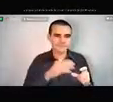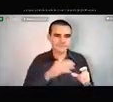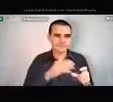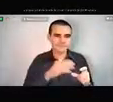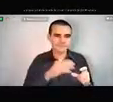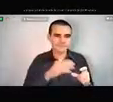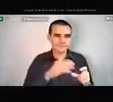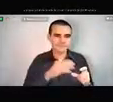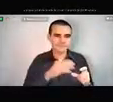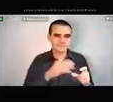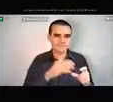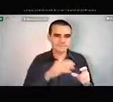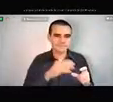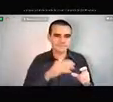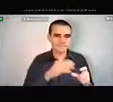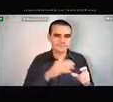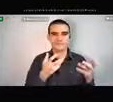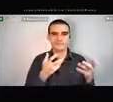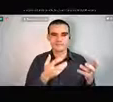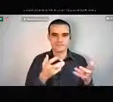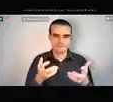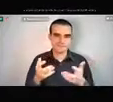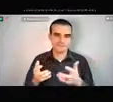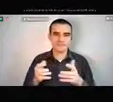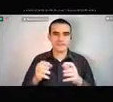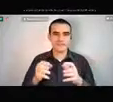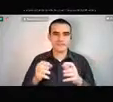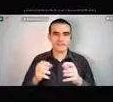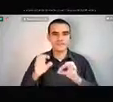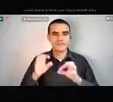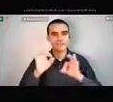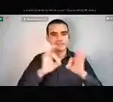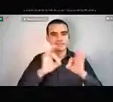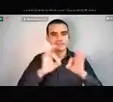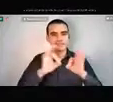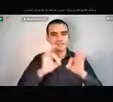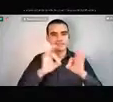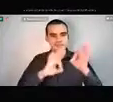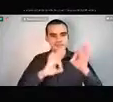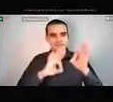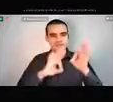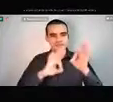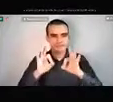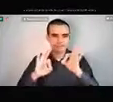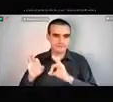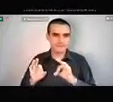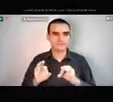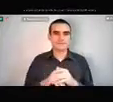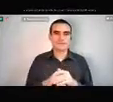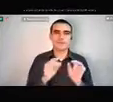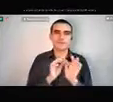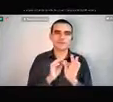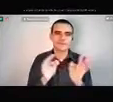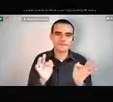because there are pieces I want to be huge and other ones small.